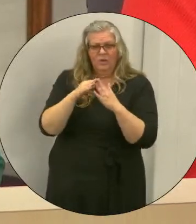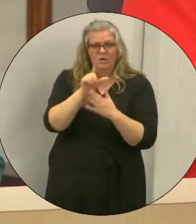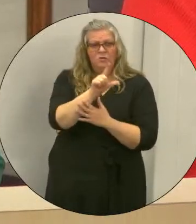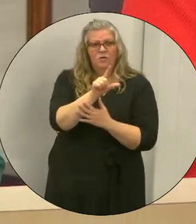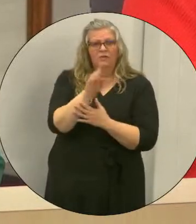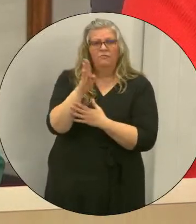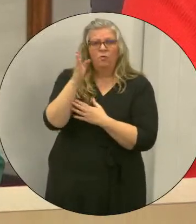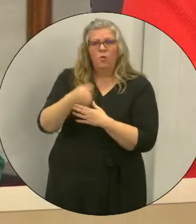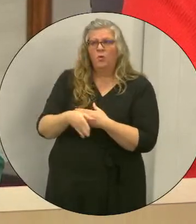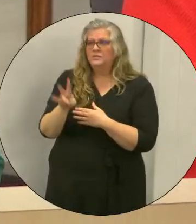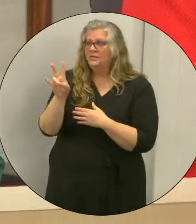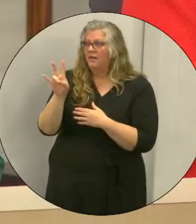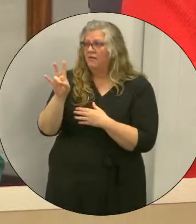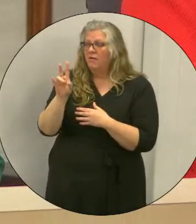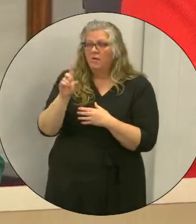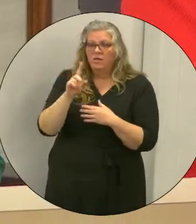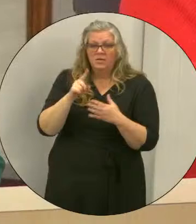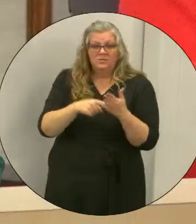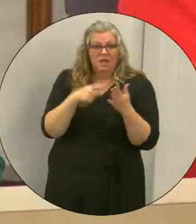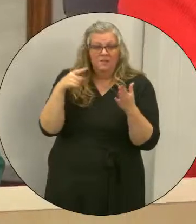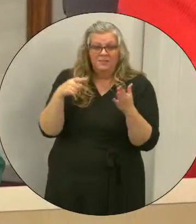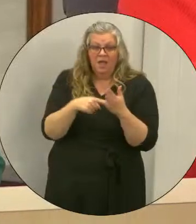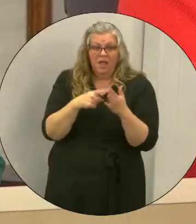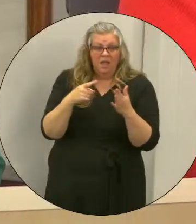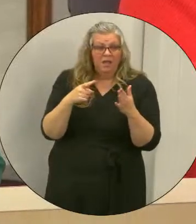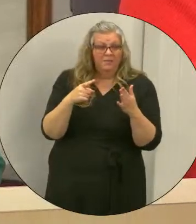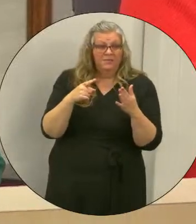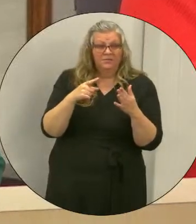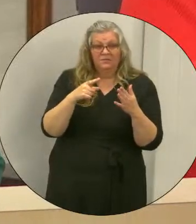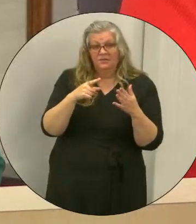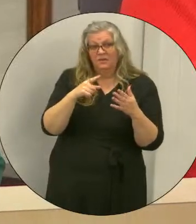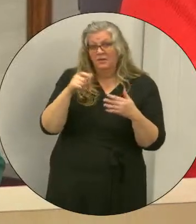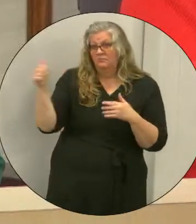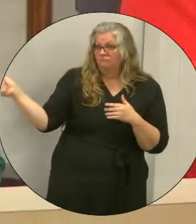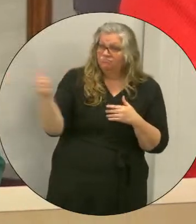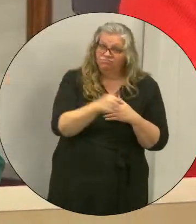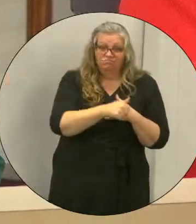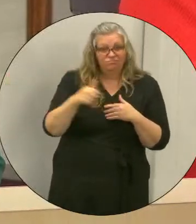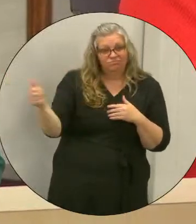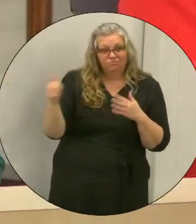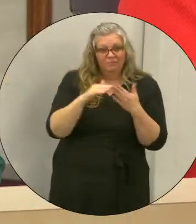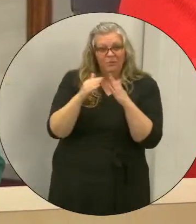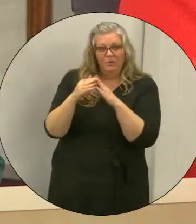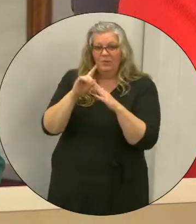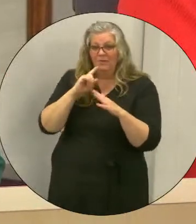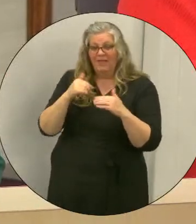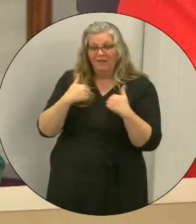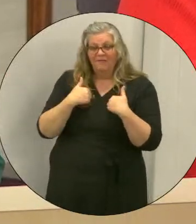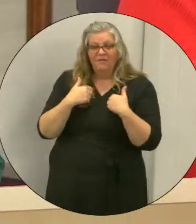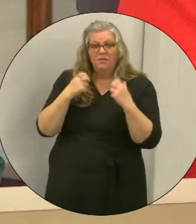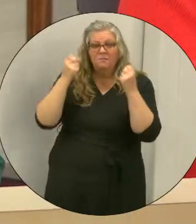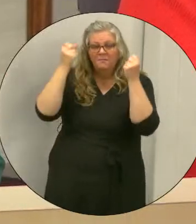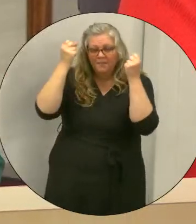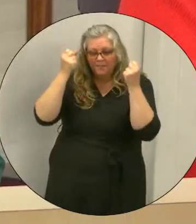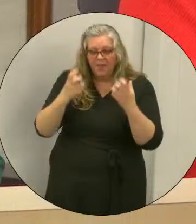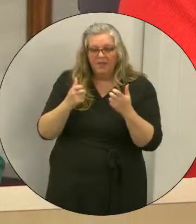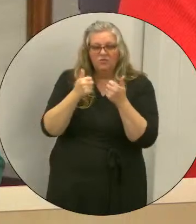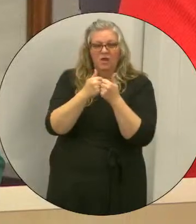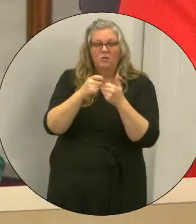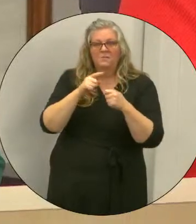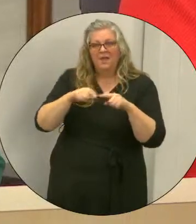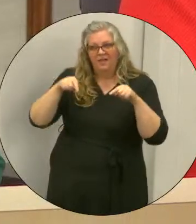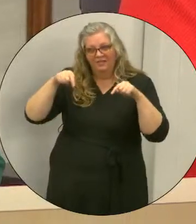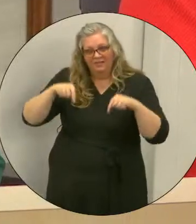We are sometimes transient community, and we have a lot of challenges, but we are